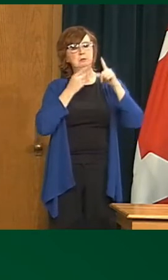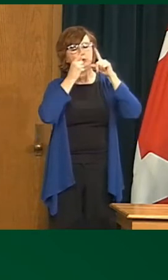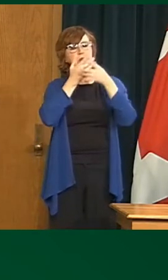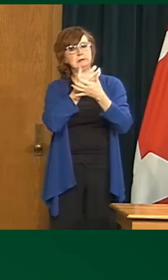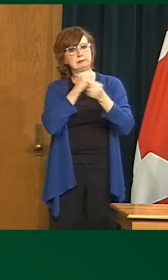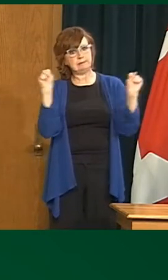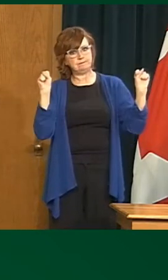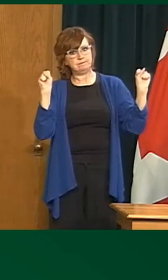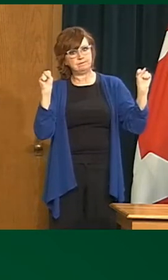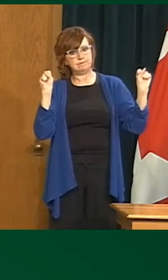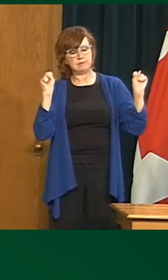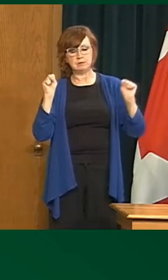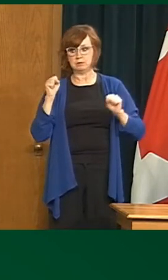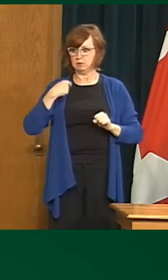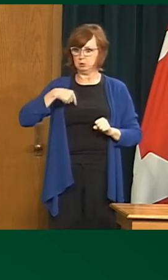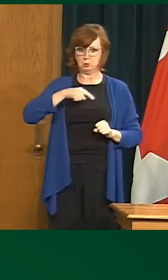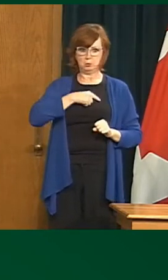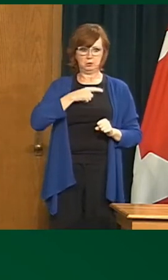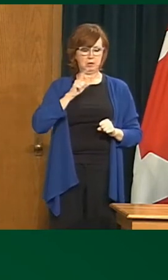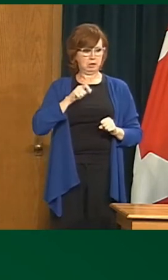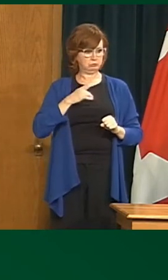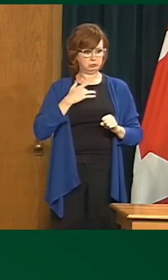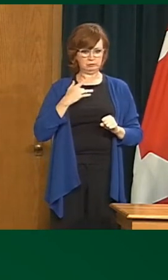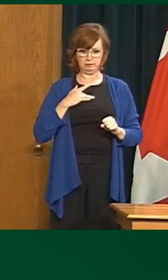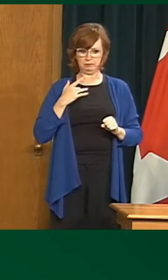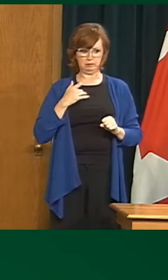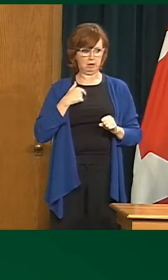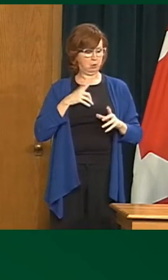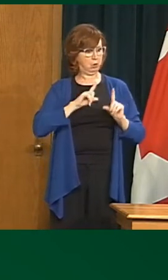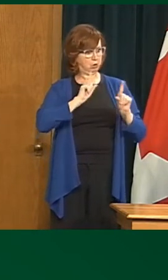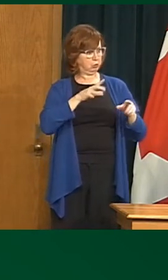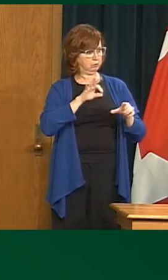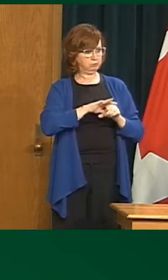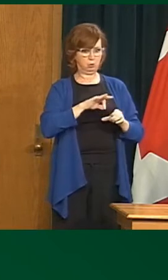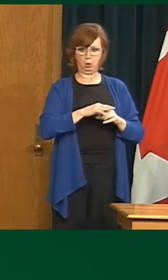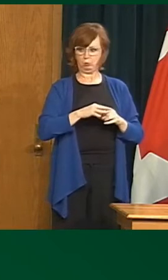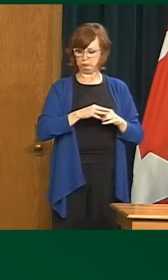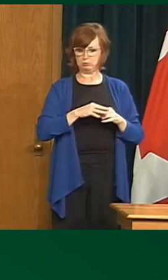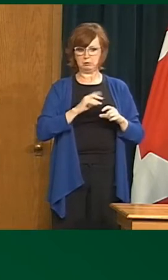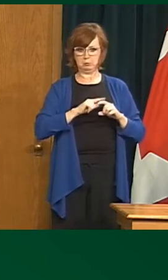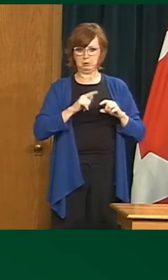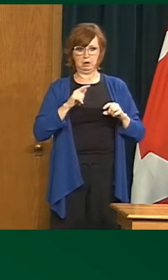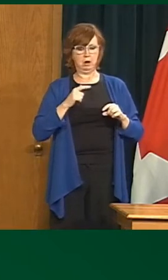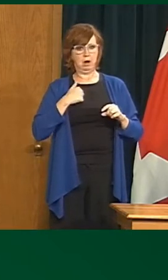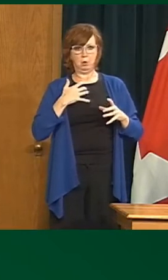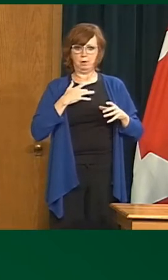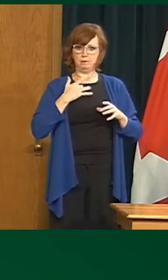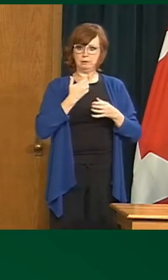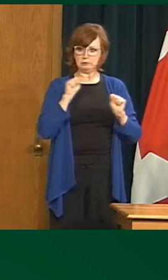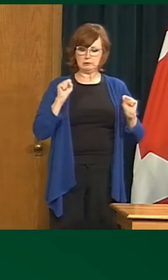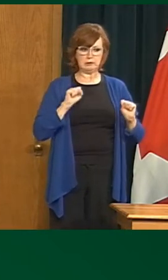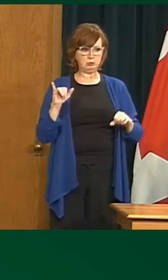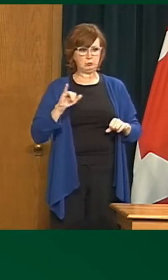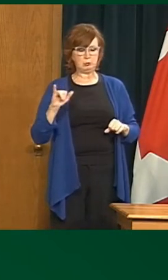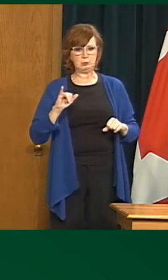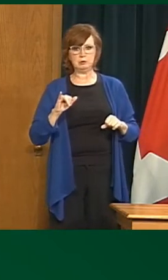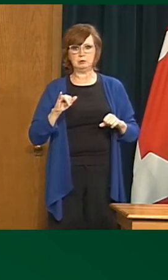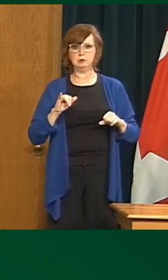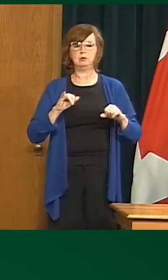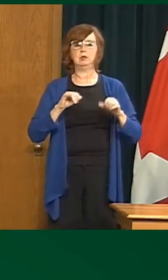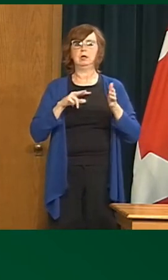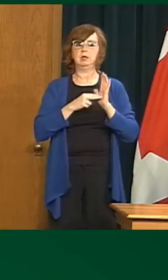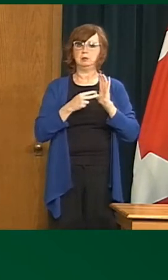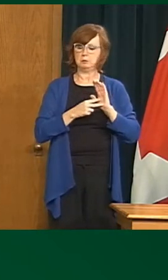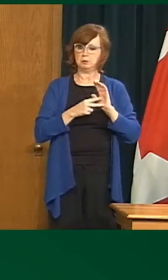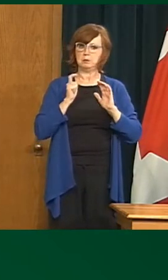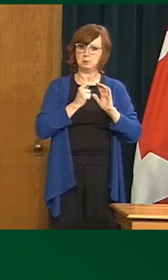about having the opportunity to go vote this fall. That means ensuring good physical distancing practices for both voters as well